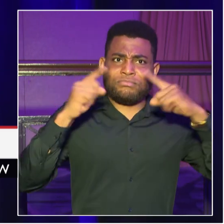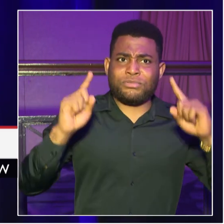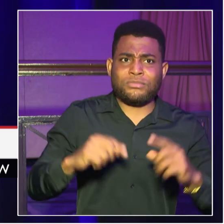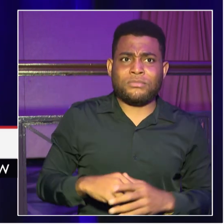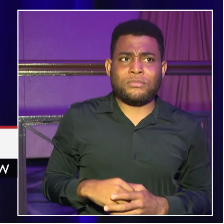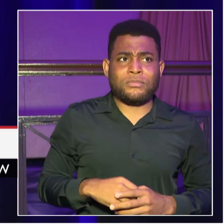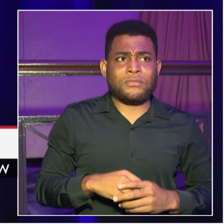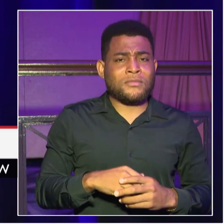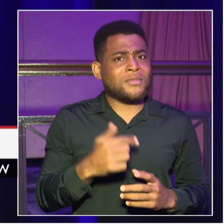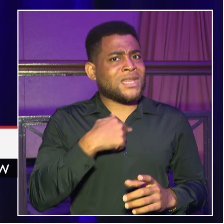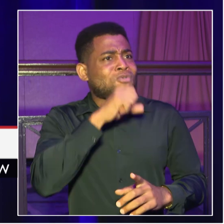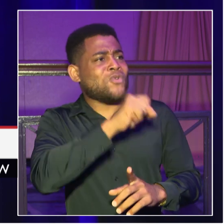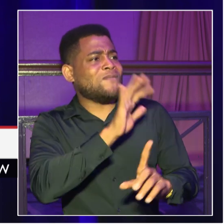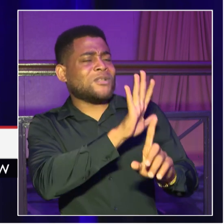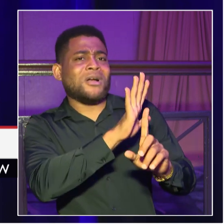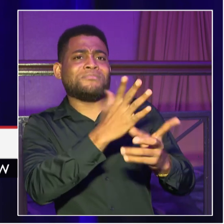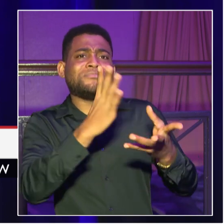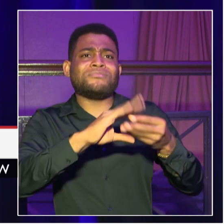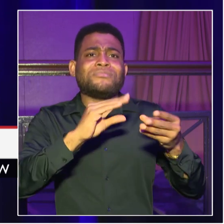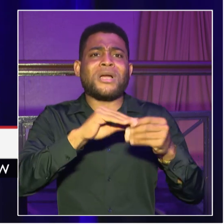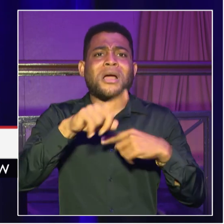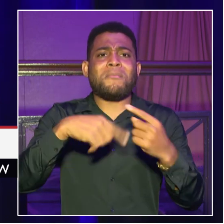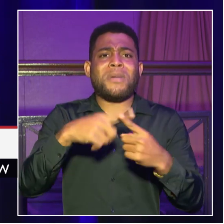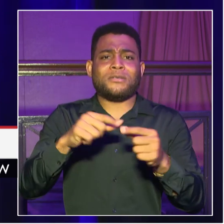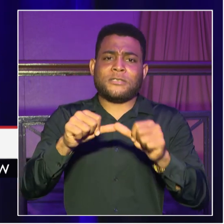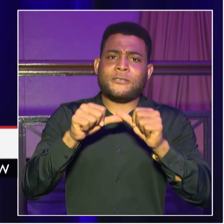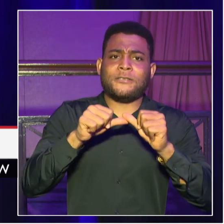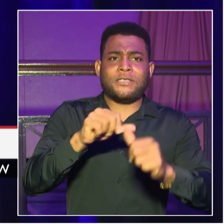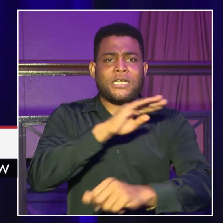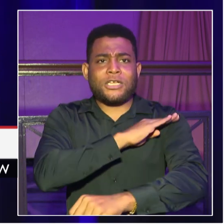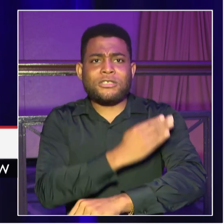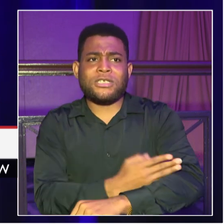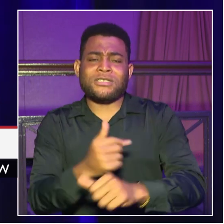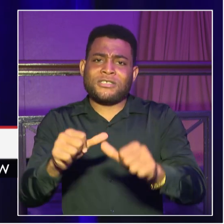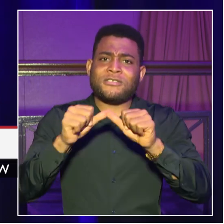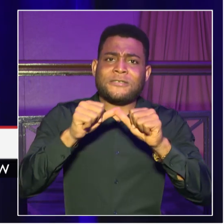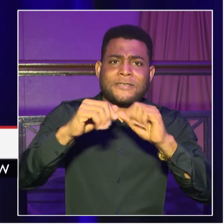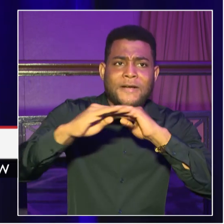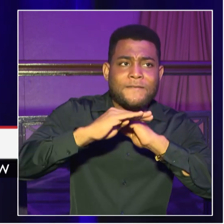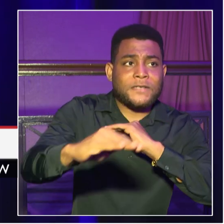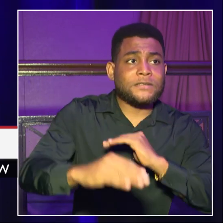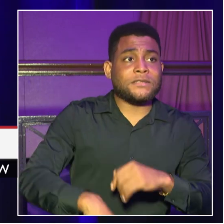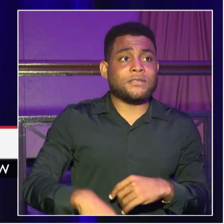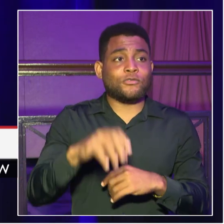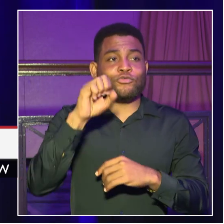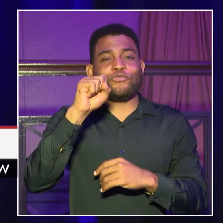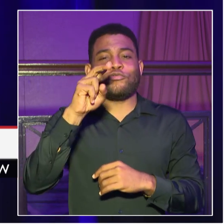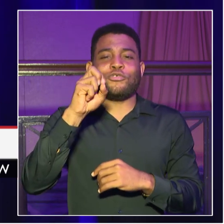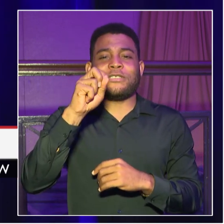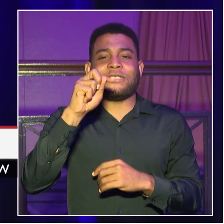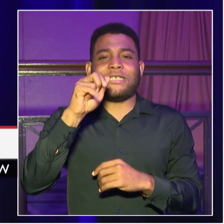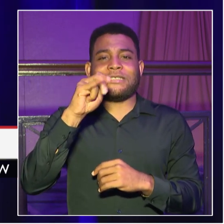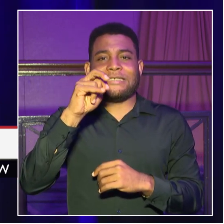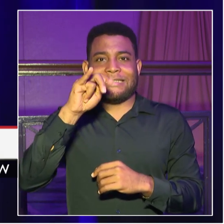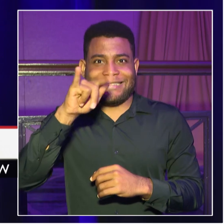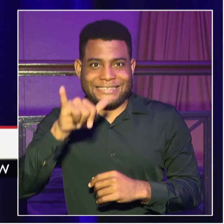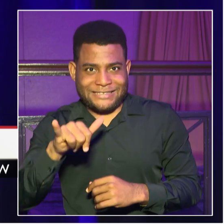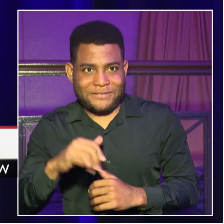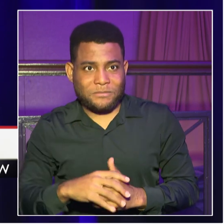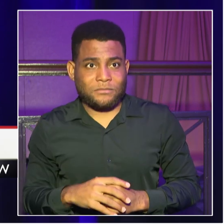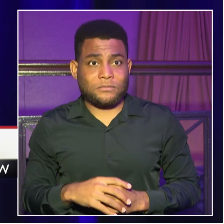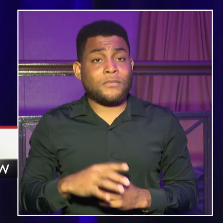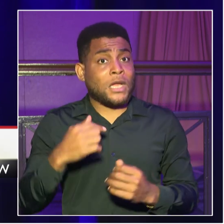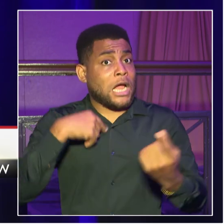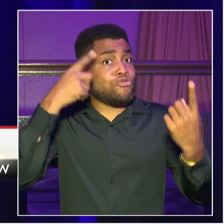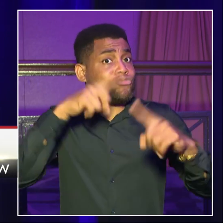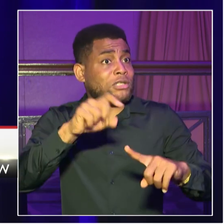So I hope that everybody is promoting that, as well as the very aggressive